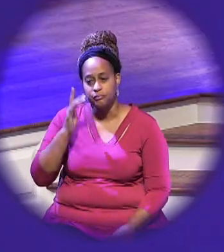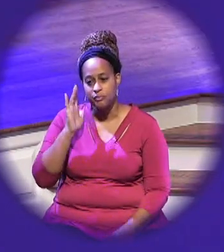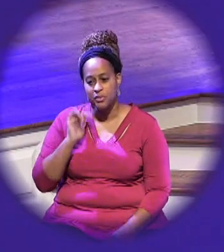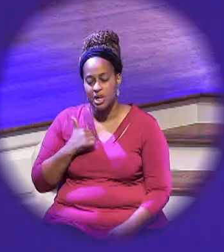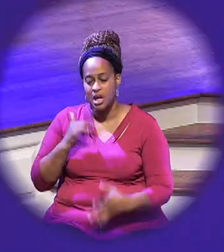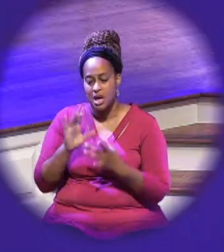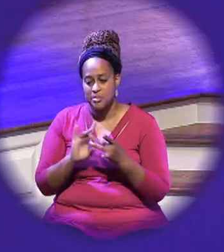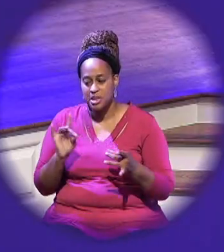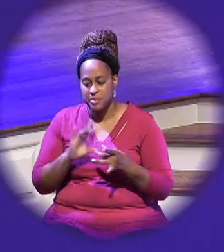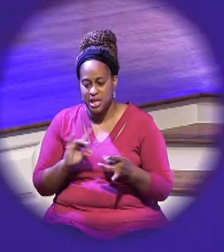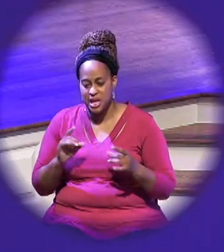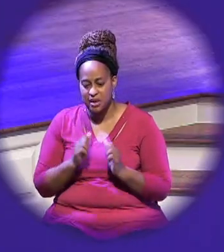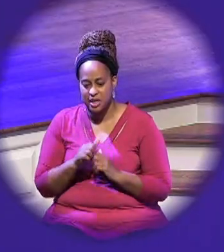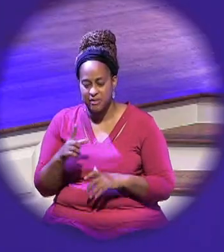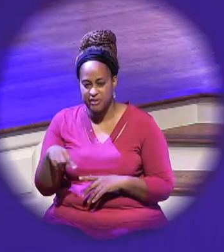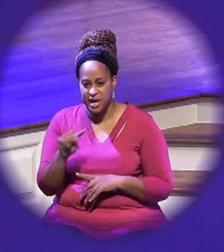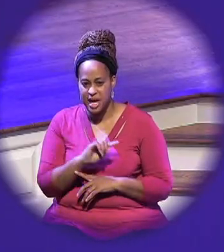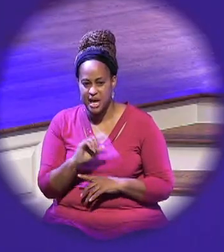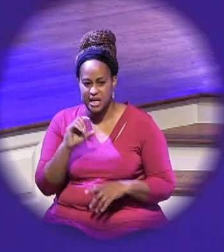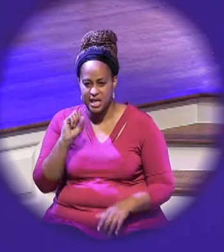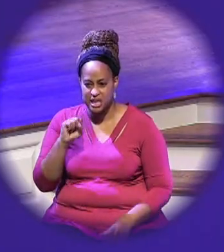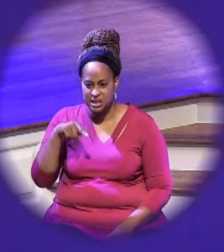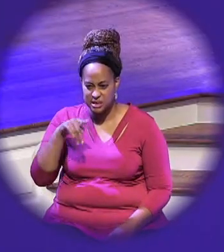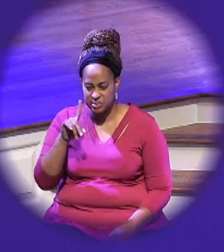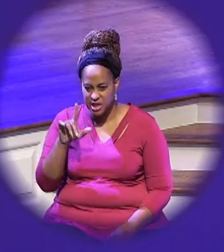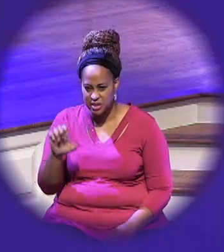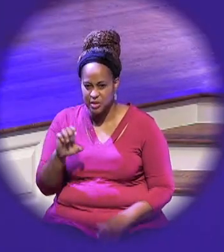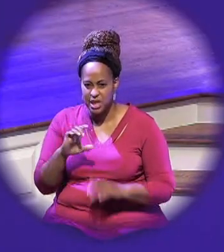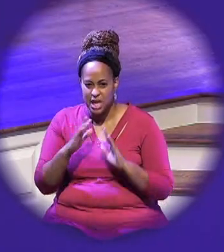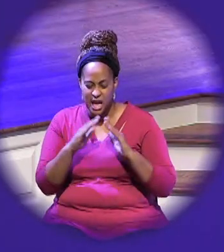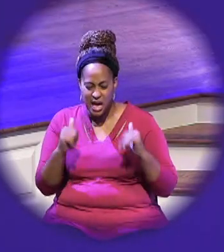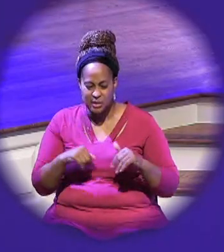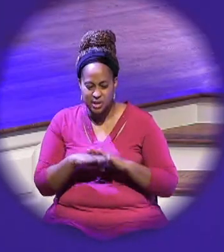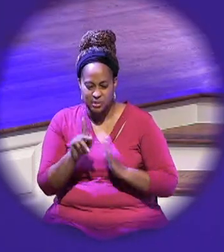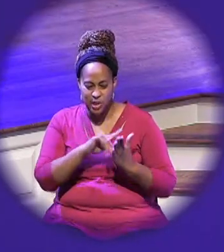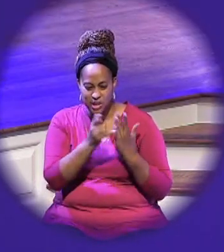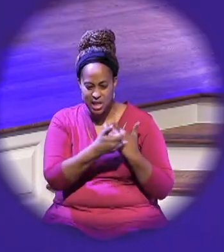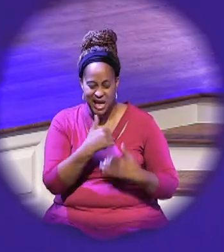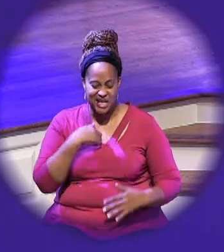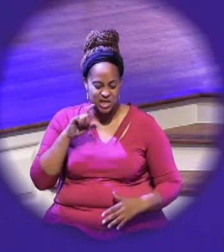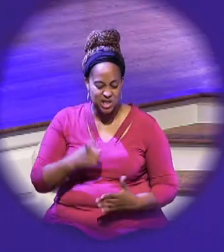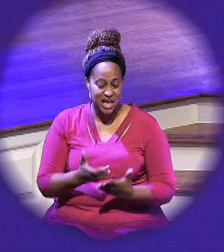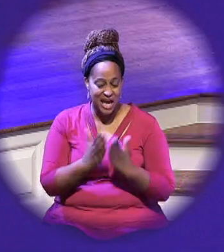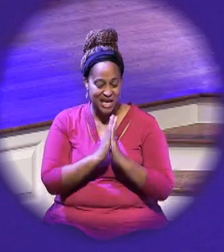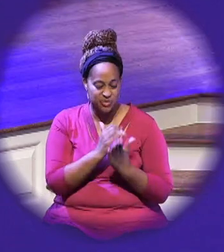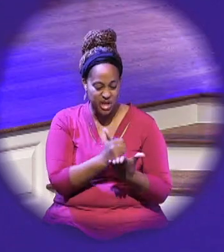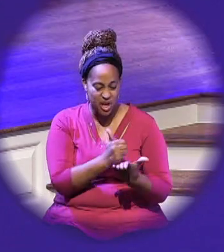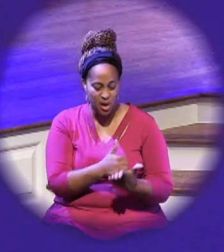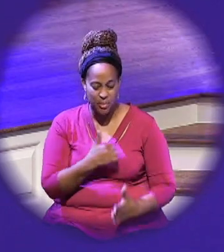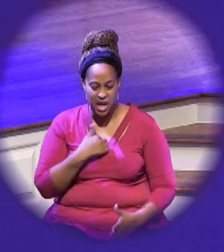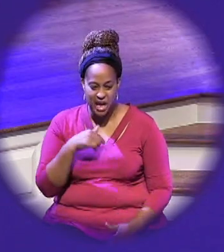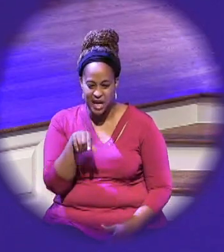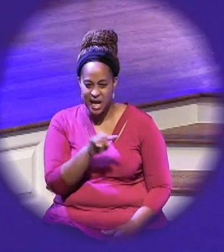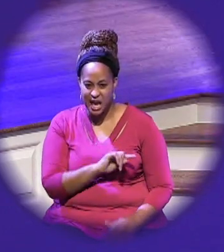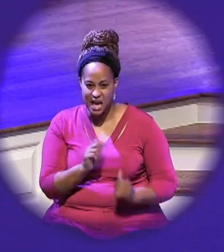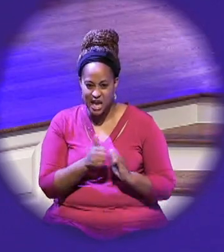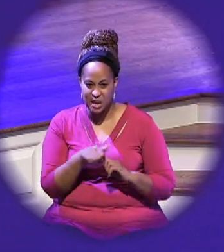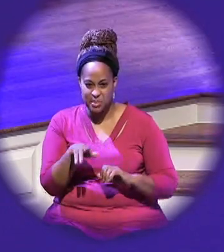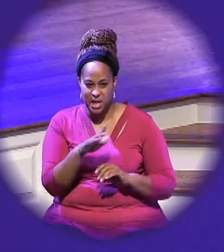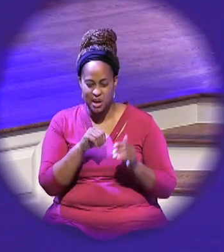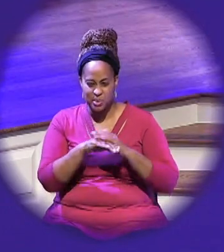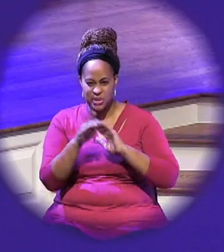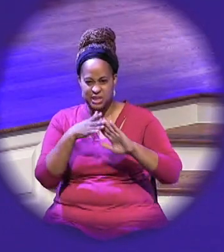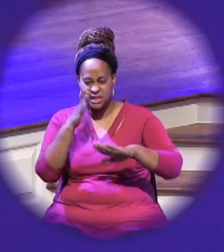had a spill at my house. I was doing a project that I should have asked for help in. I was decking a portion of my